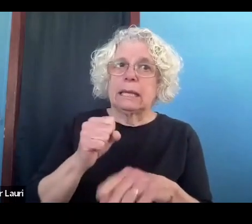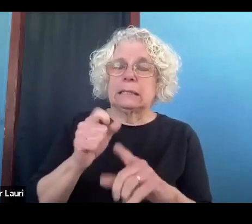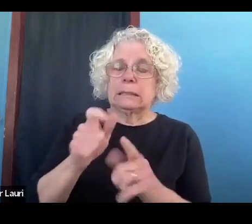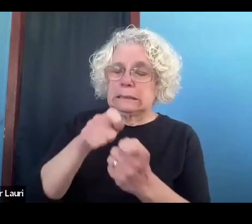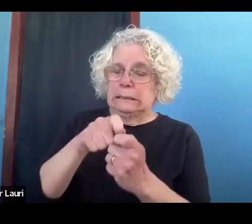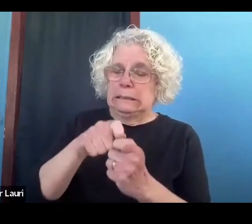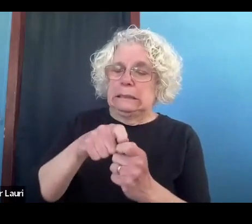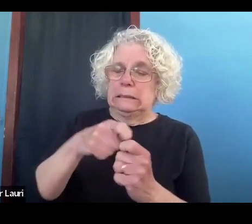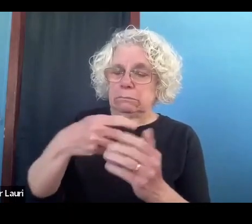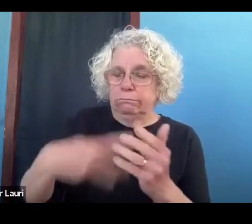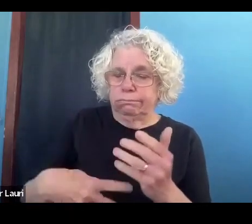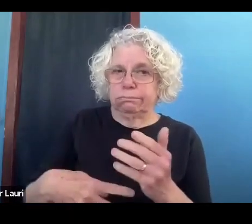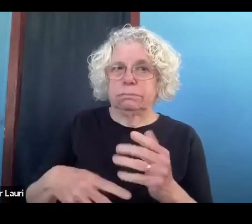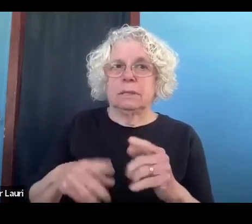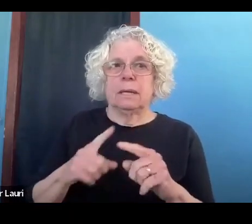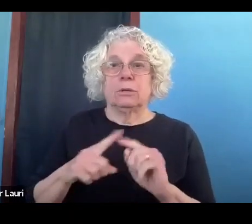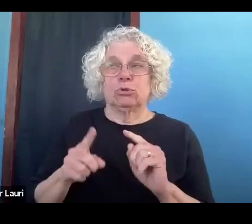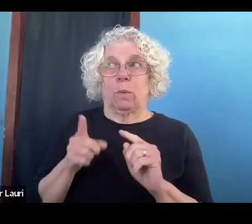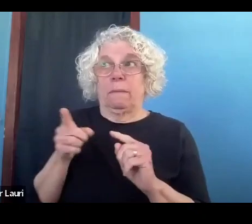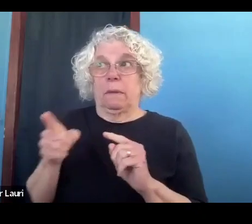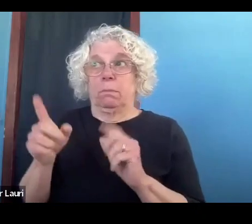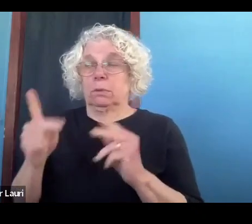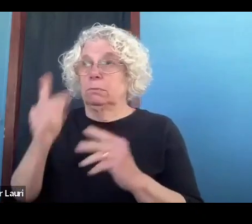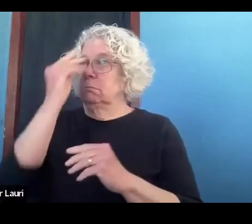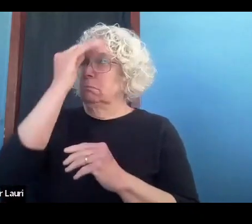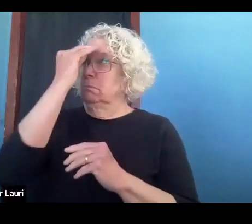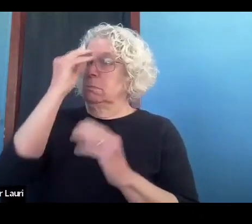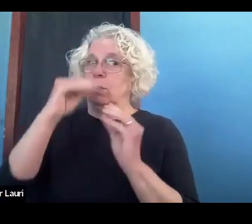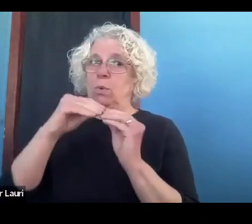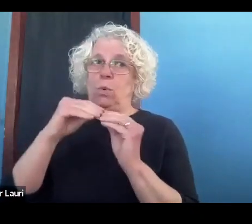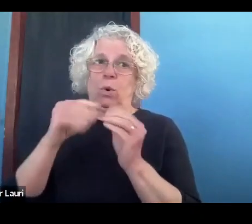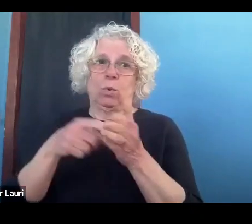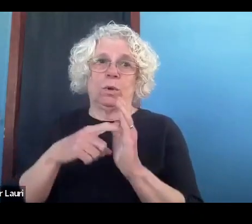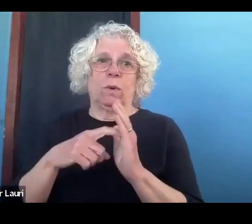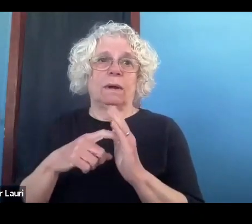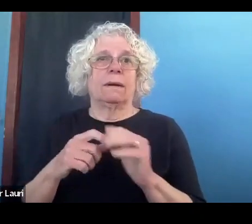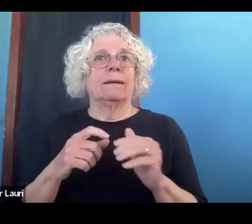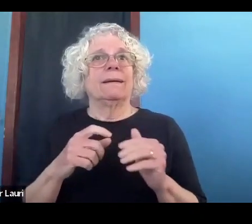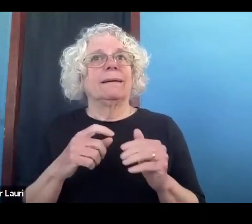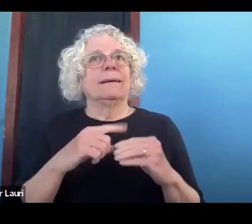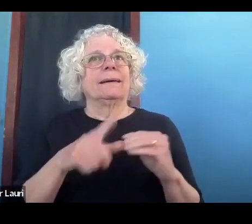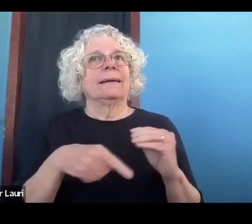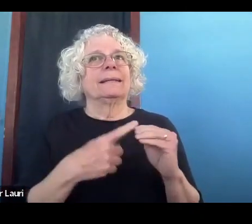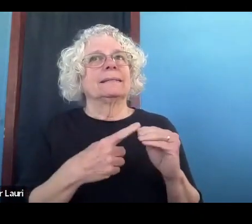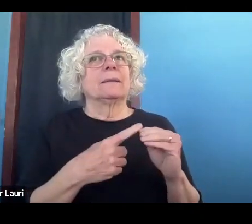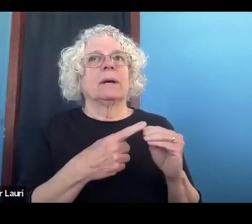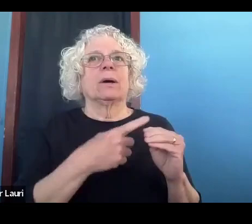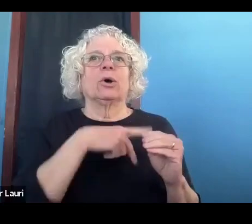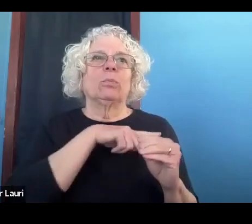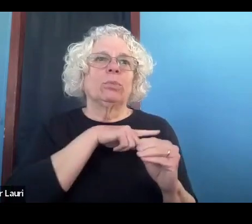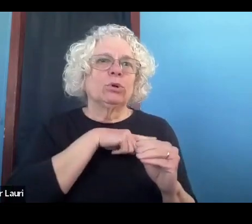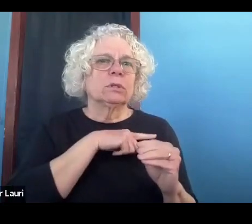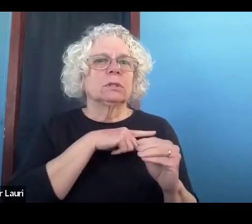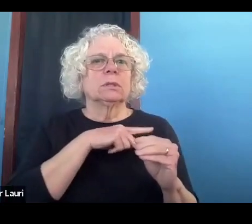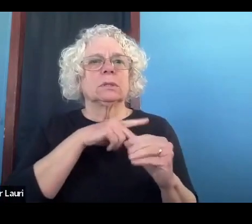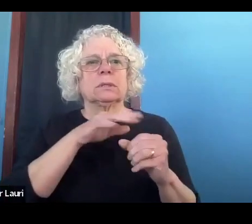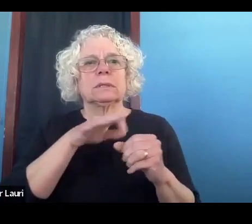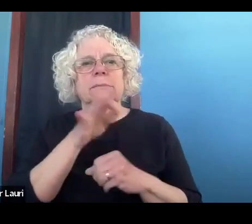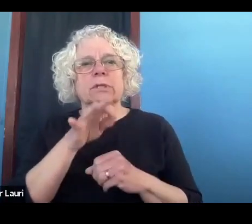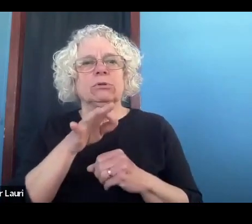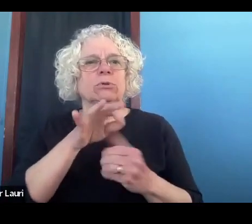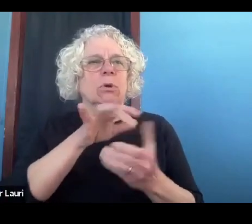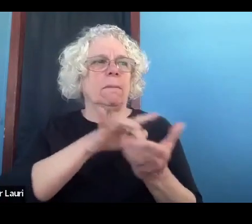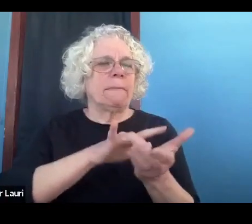detail. So it may take someone a while to fill this out. It covers personal, spiritual, medical, and legal wishes